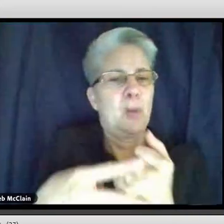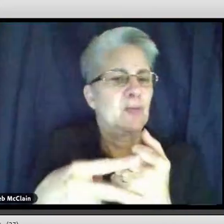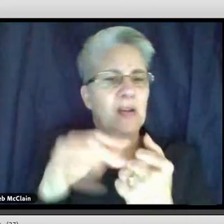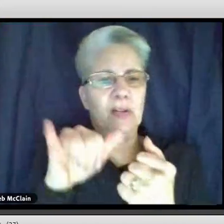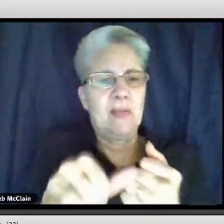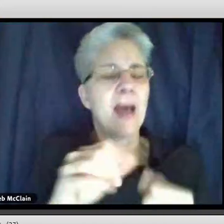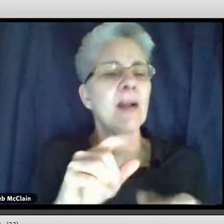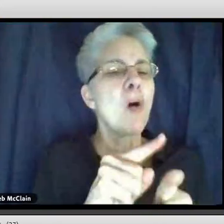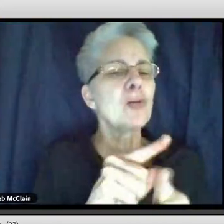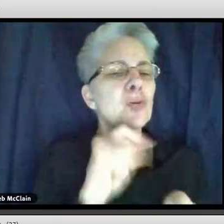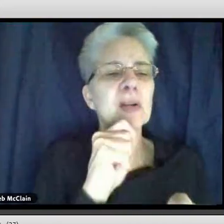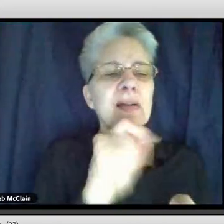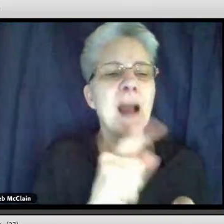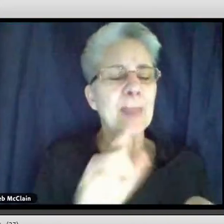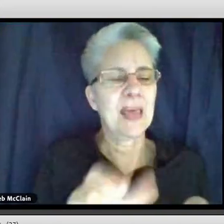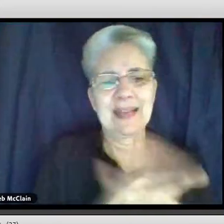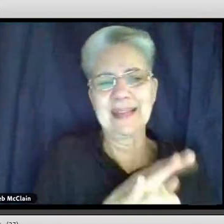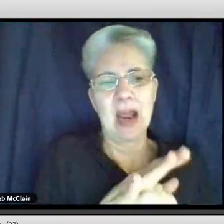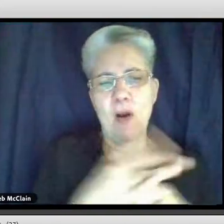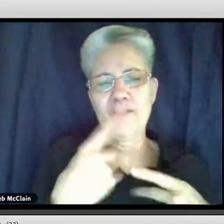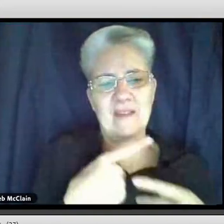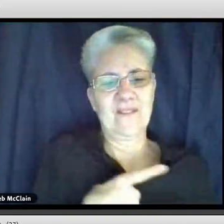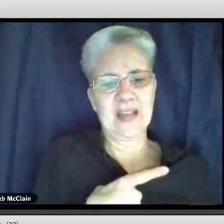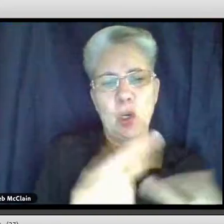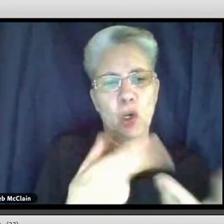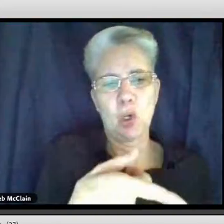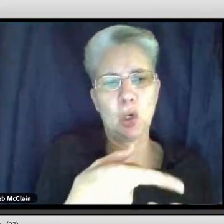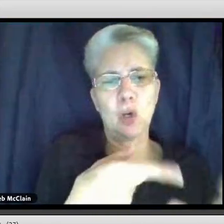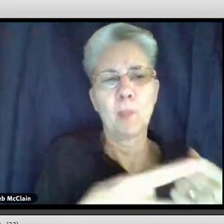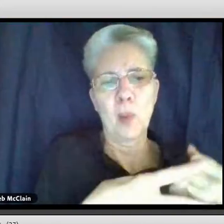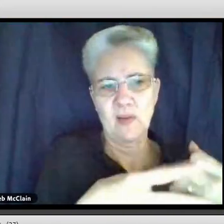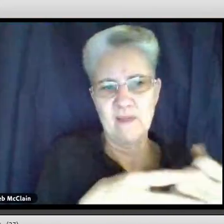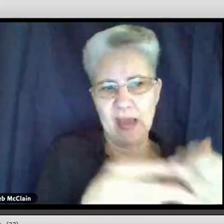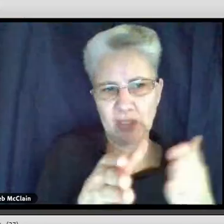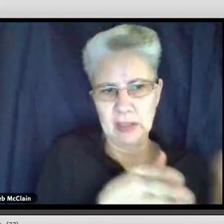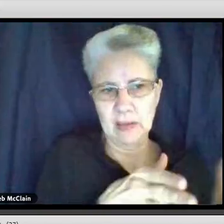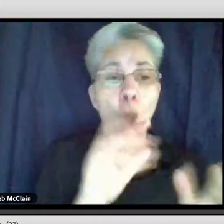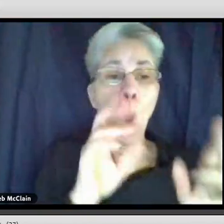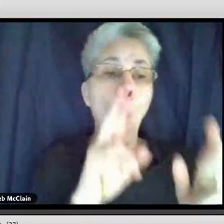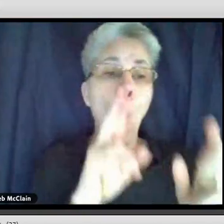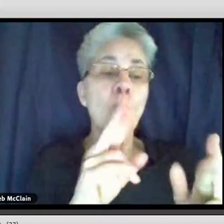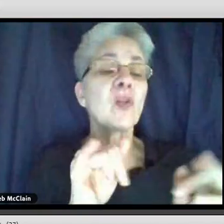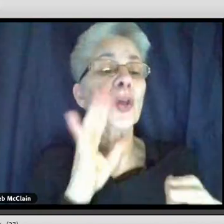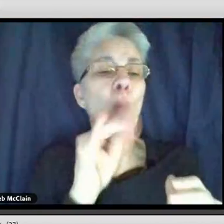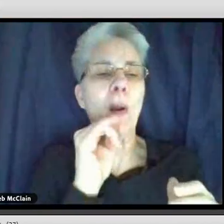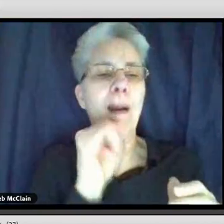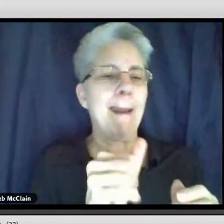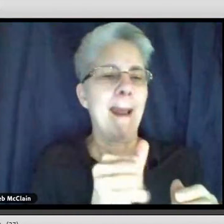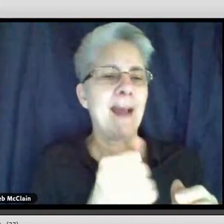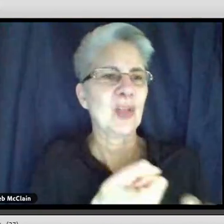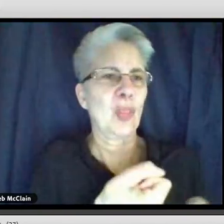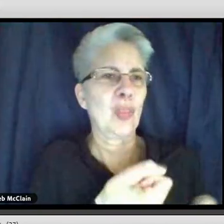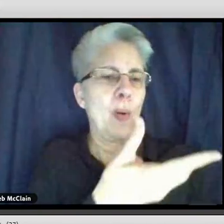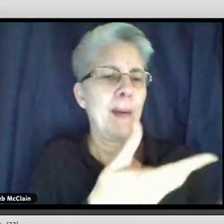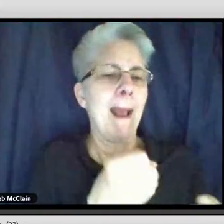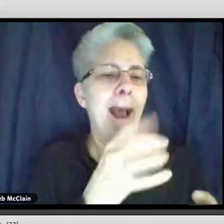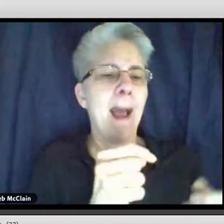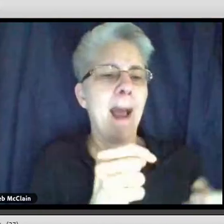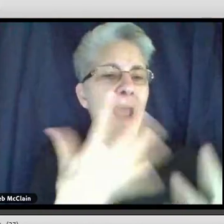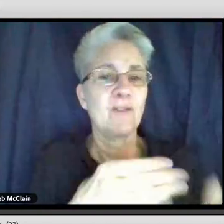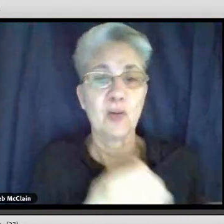And also, it should not be the entirety of the physical preservation, because hopefully you aren't simply discarding the object after